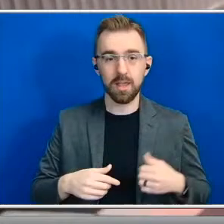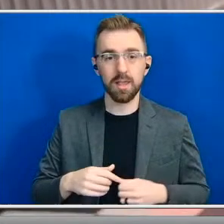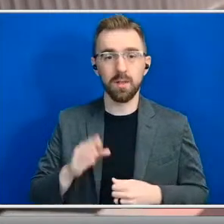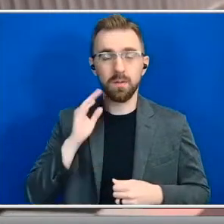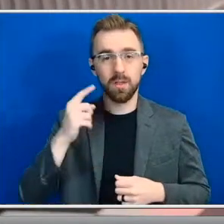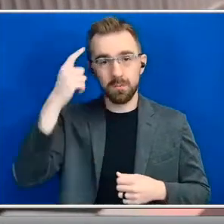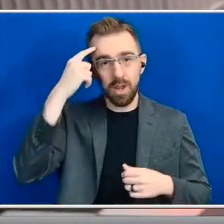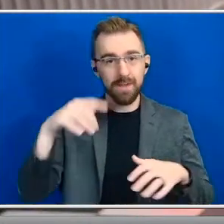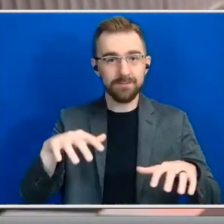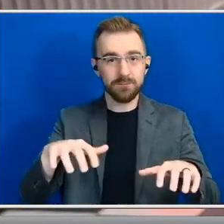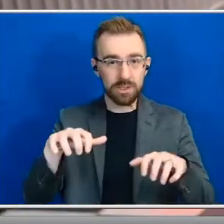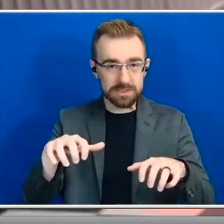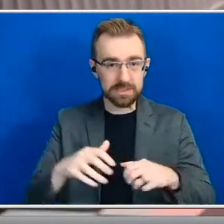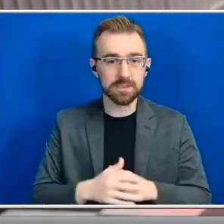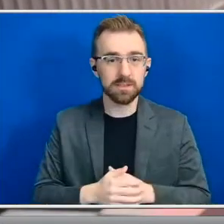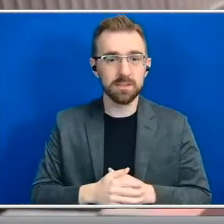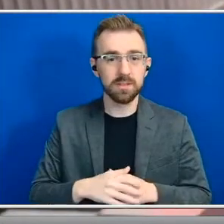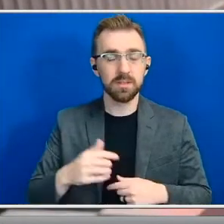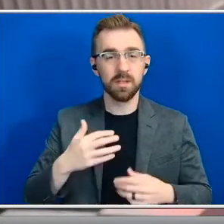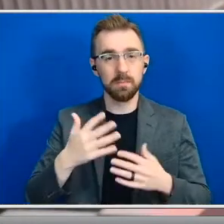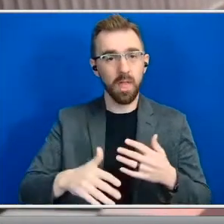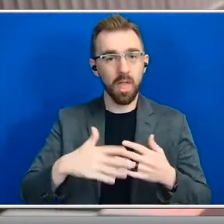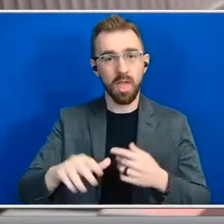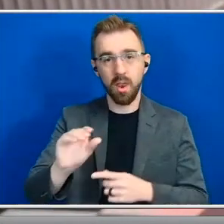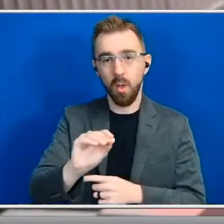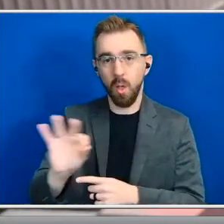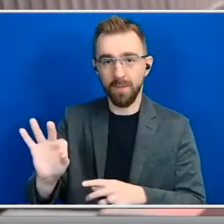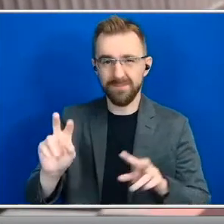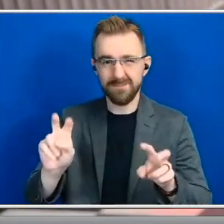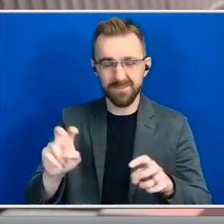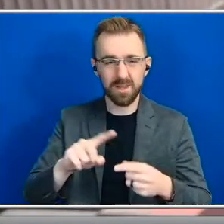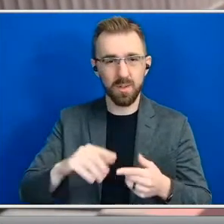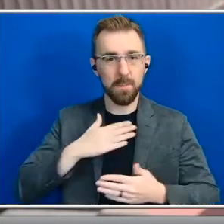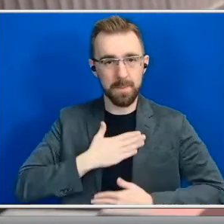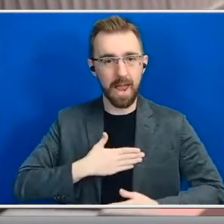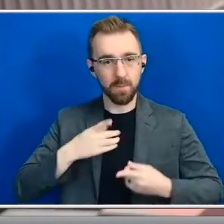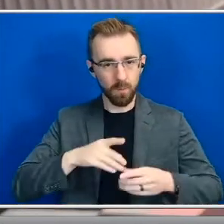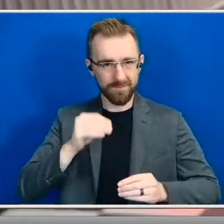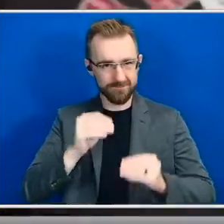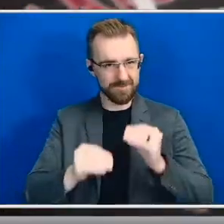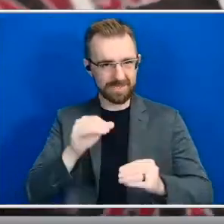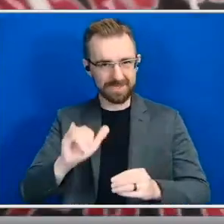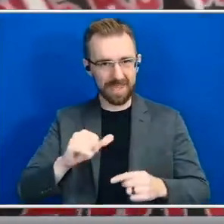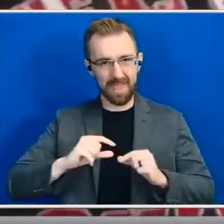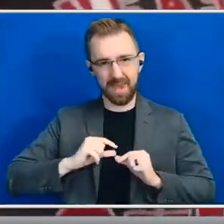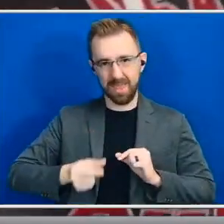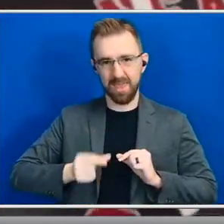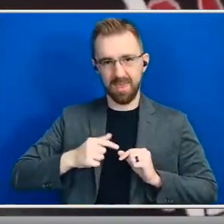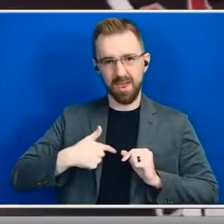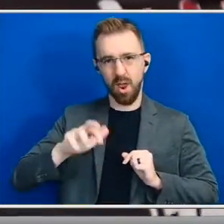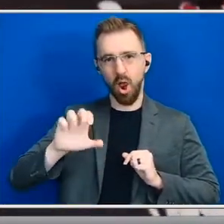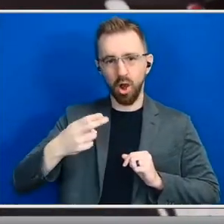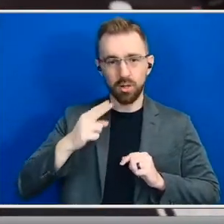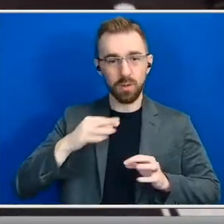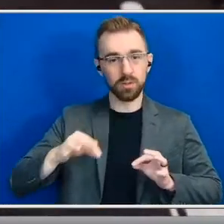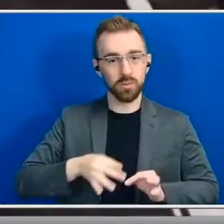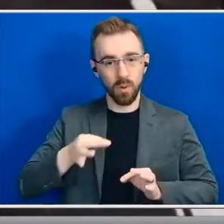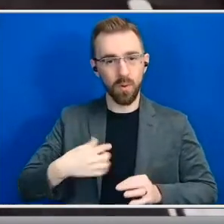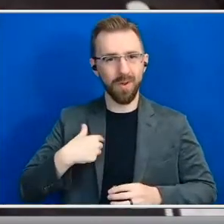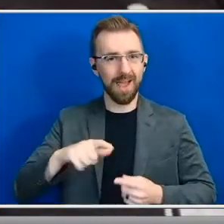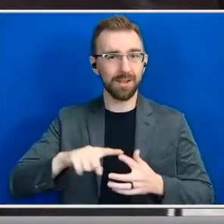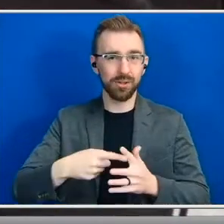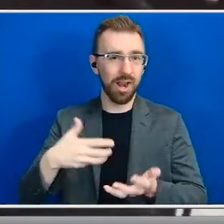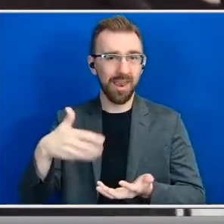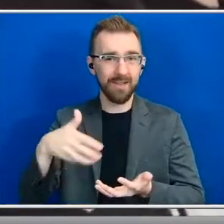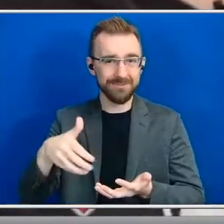I'm going to turn off the blood to your body while we fix that arch. And I'm going to sew you back up. I actually started laughing. I said, that's